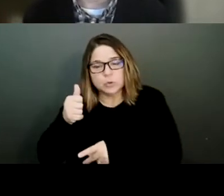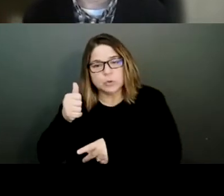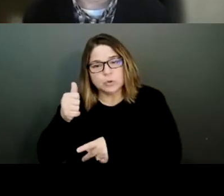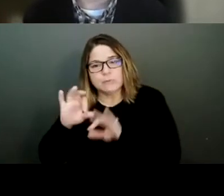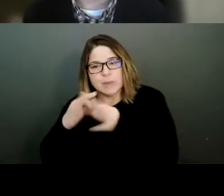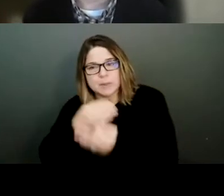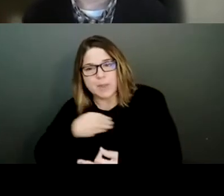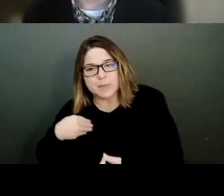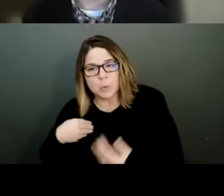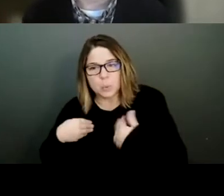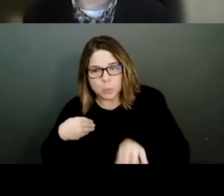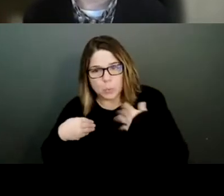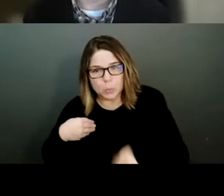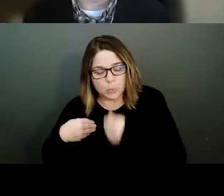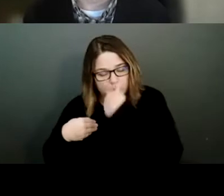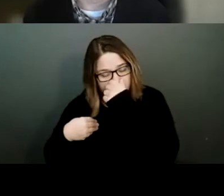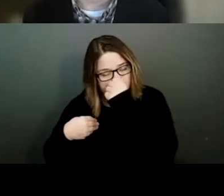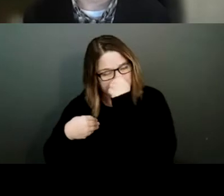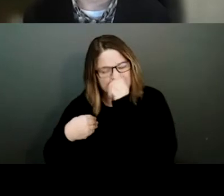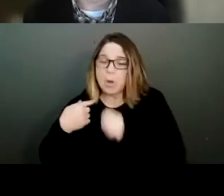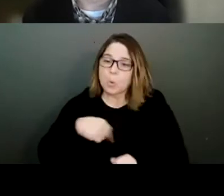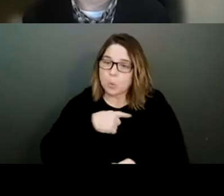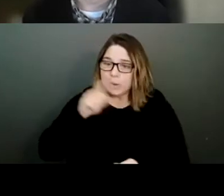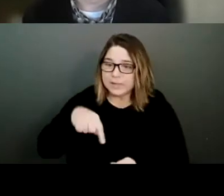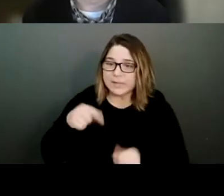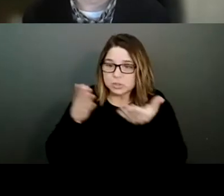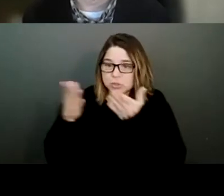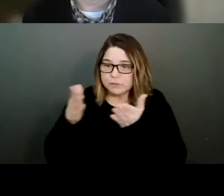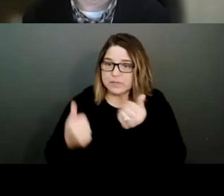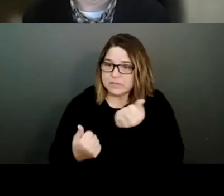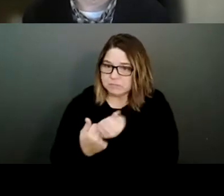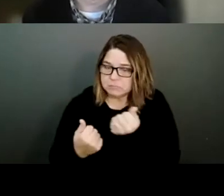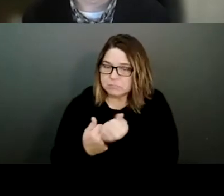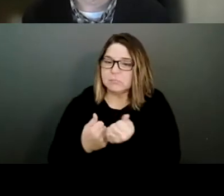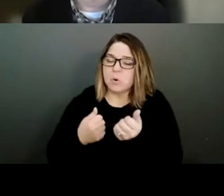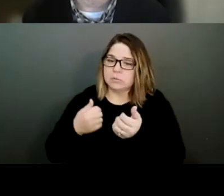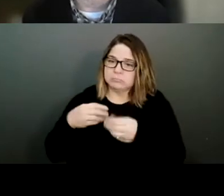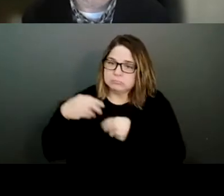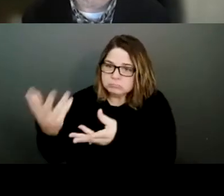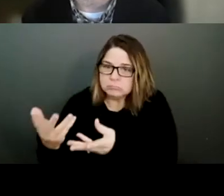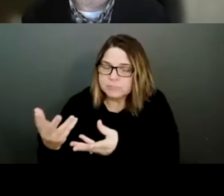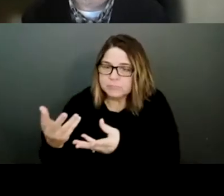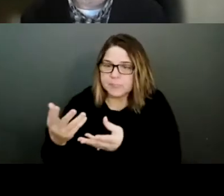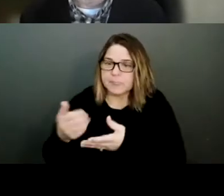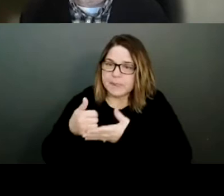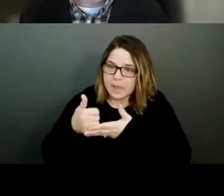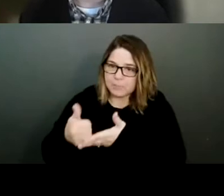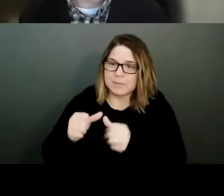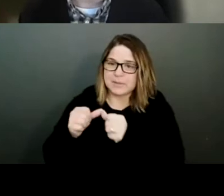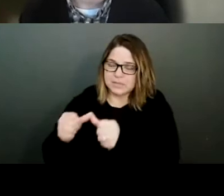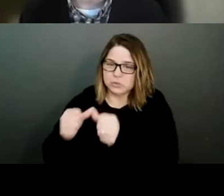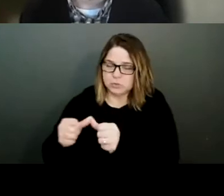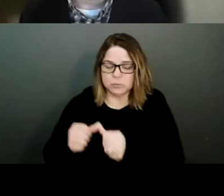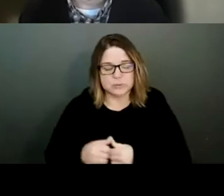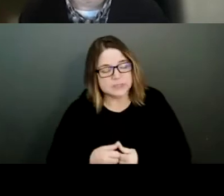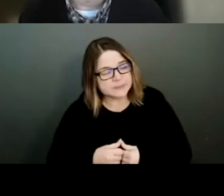that we have services and supports for those caregivers to continue in their very vital and important role. Instead of